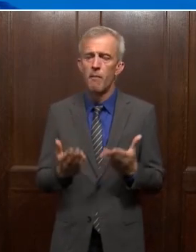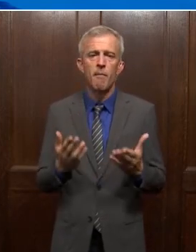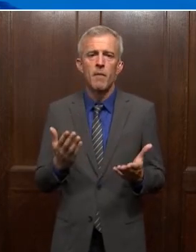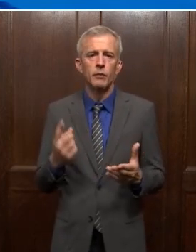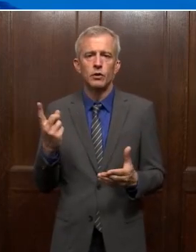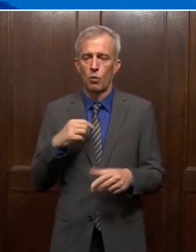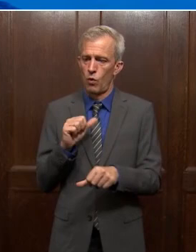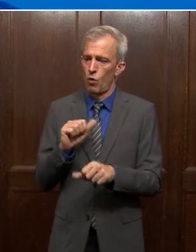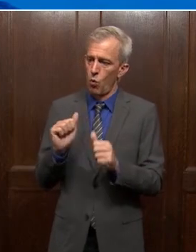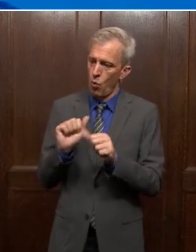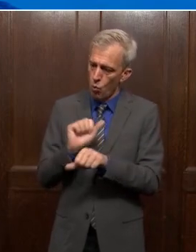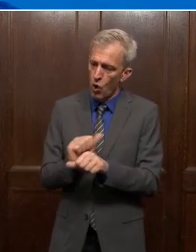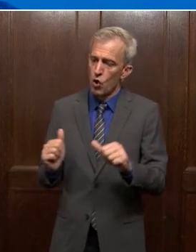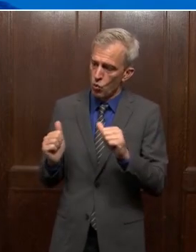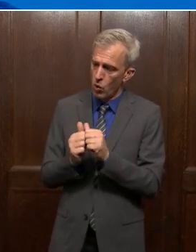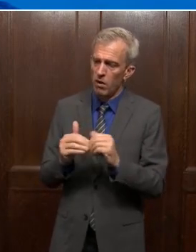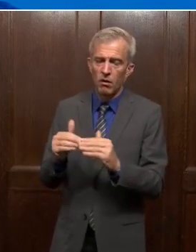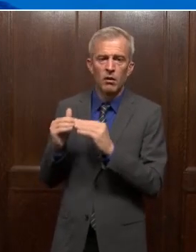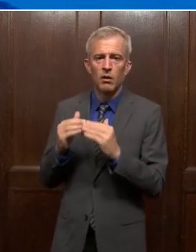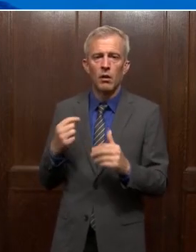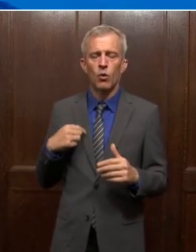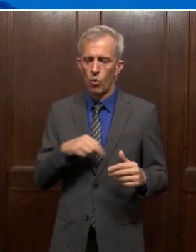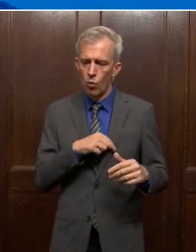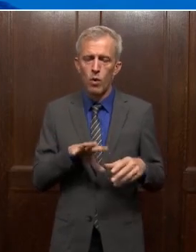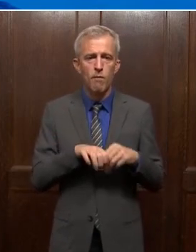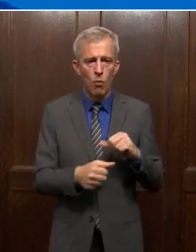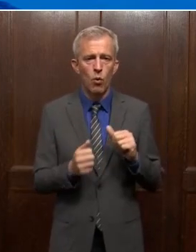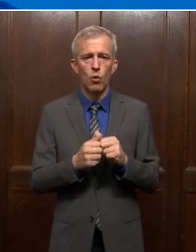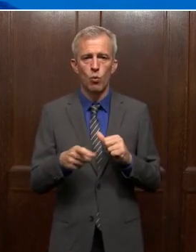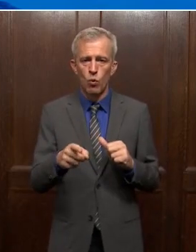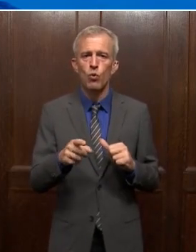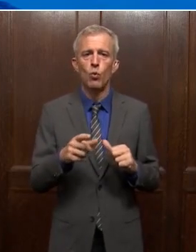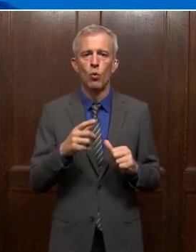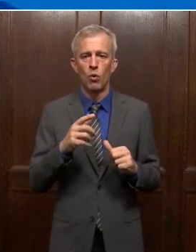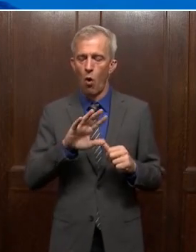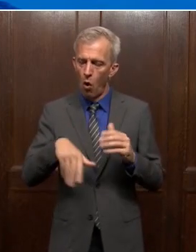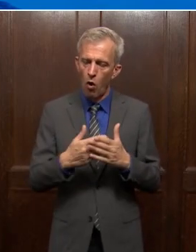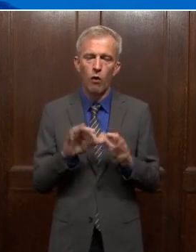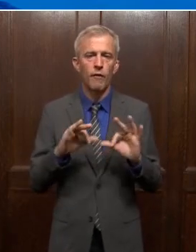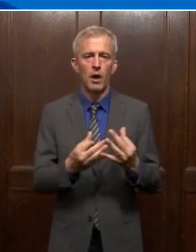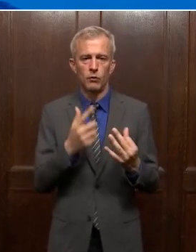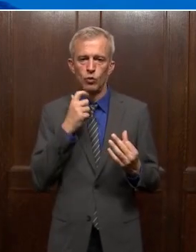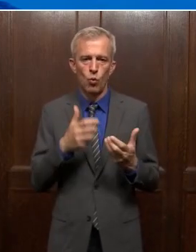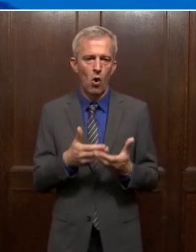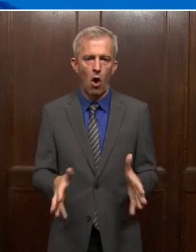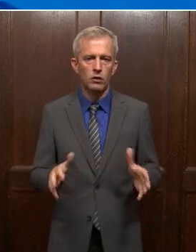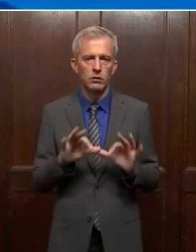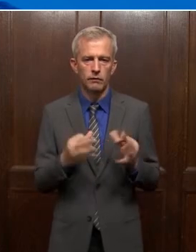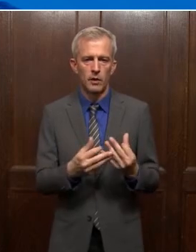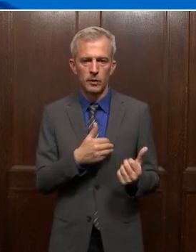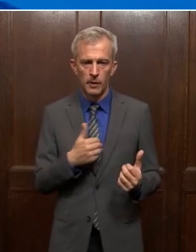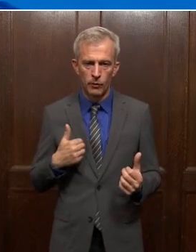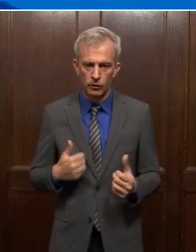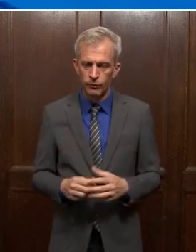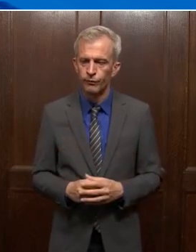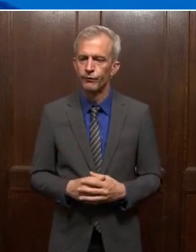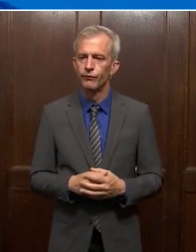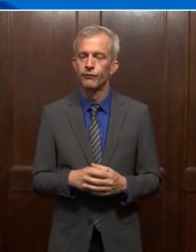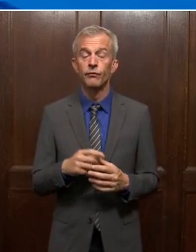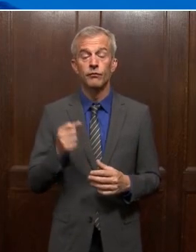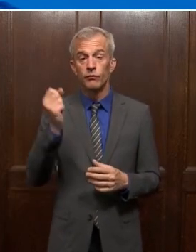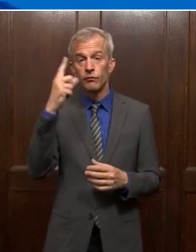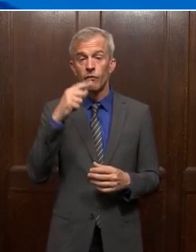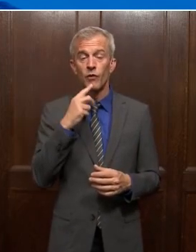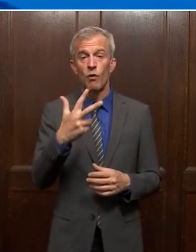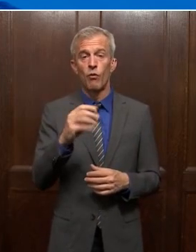our neighborhood. We mourn with you, all families who tonight have lost a loved one. This was a 3% increase in deaths